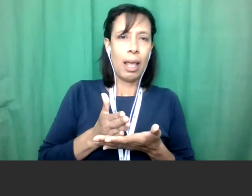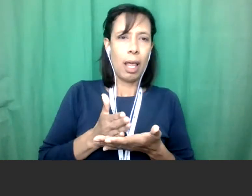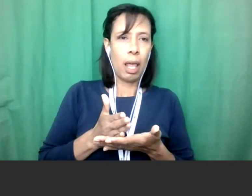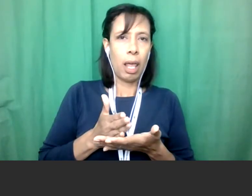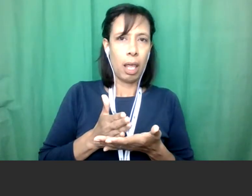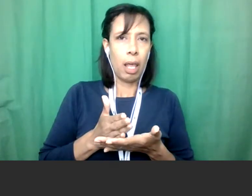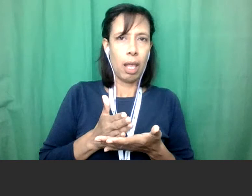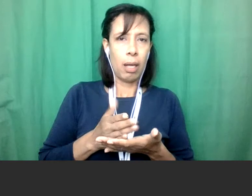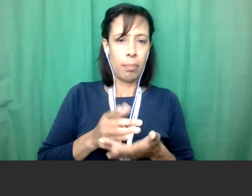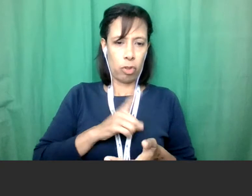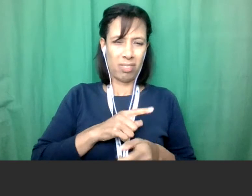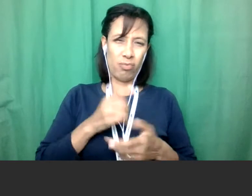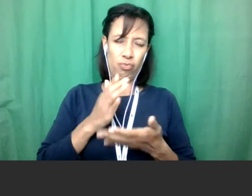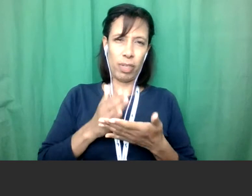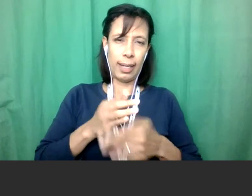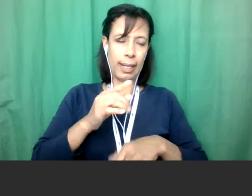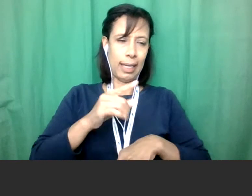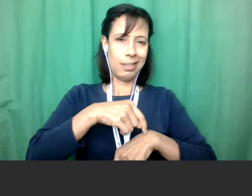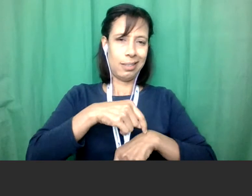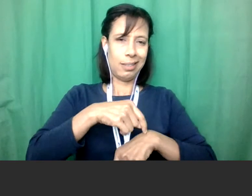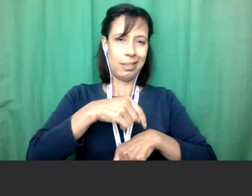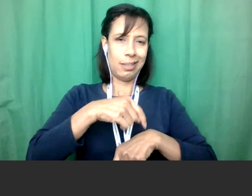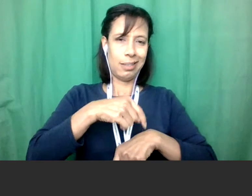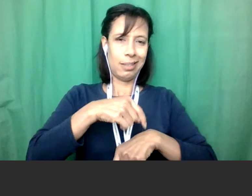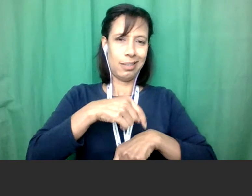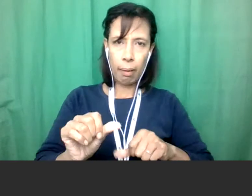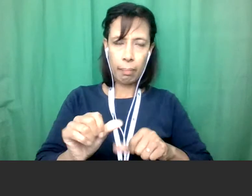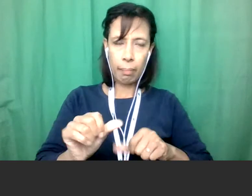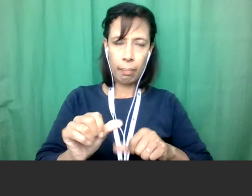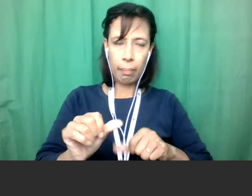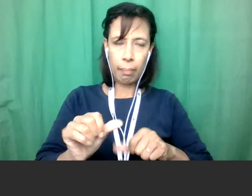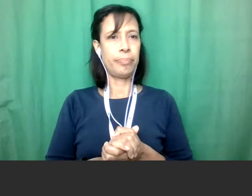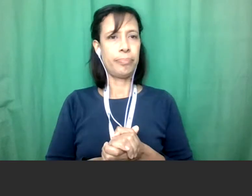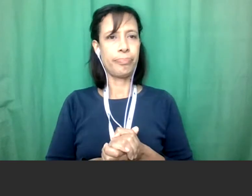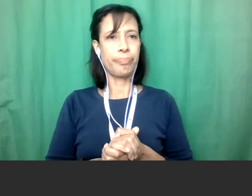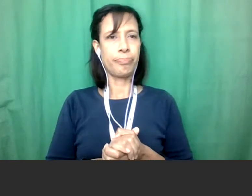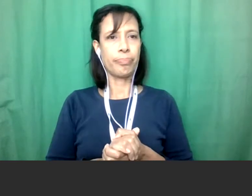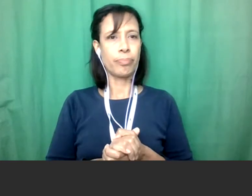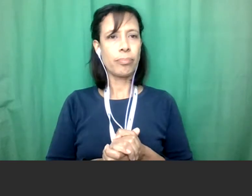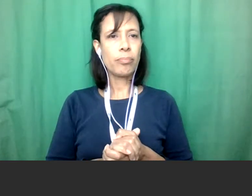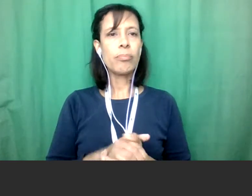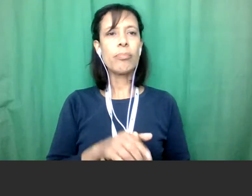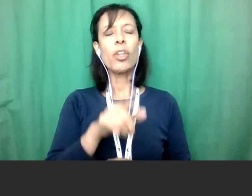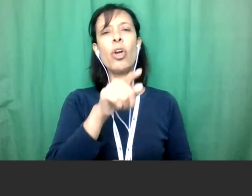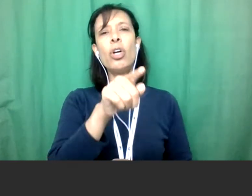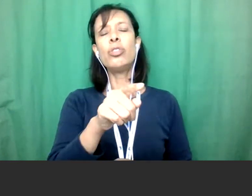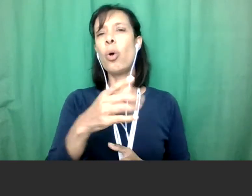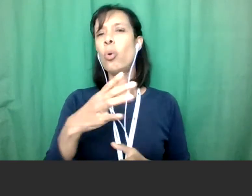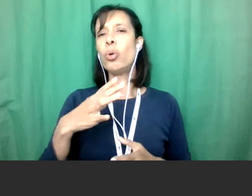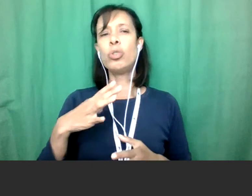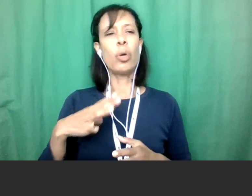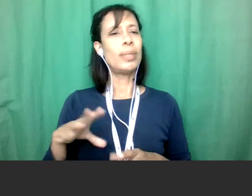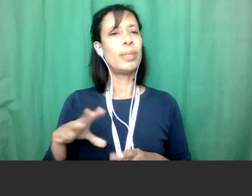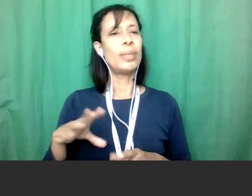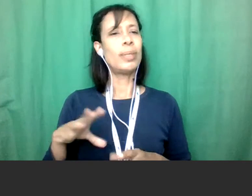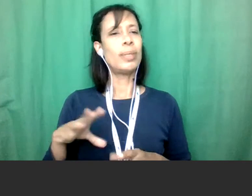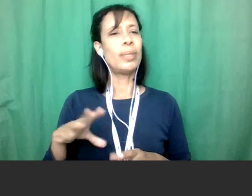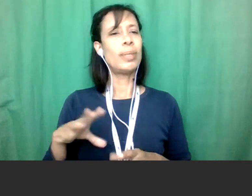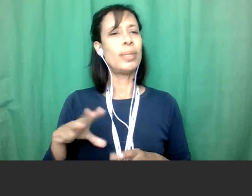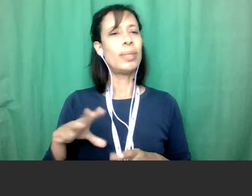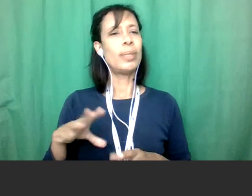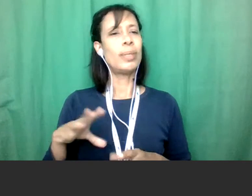about. You do not need to go to lots of different schools to carry out your research. Your research